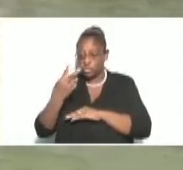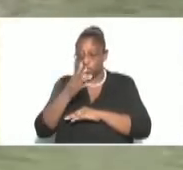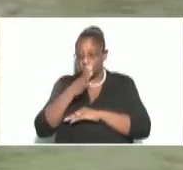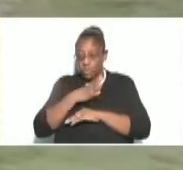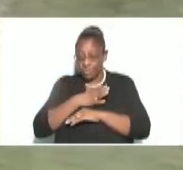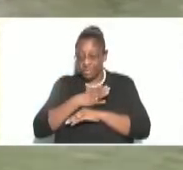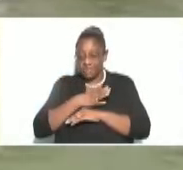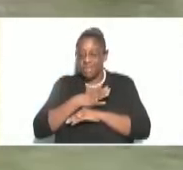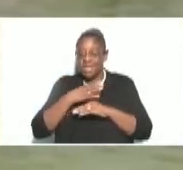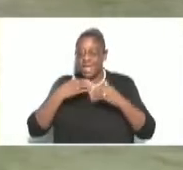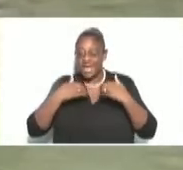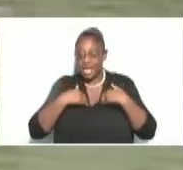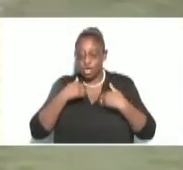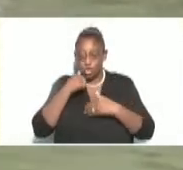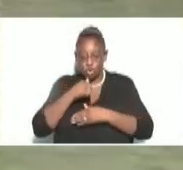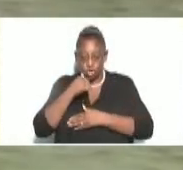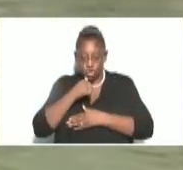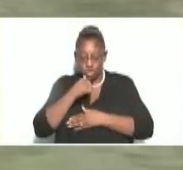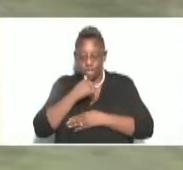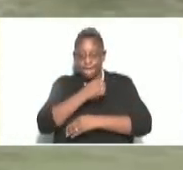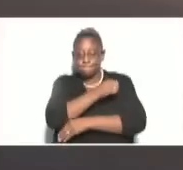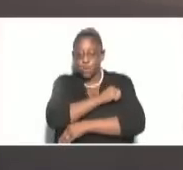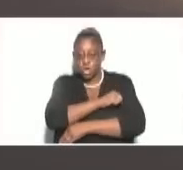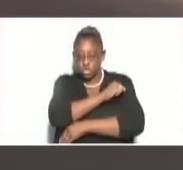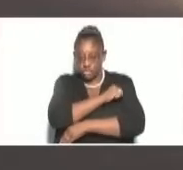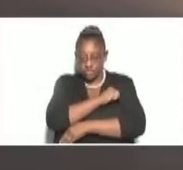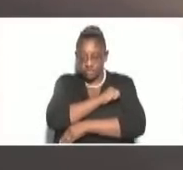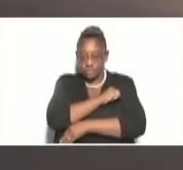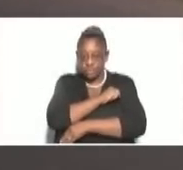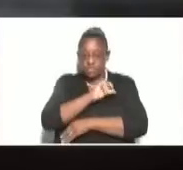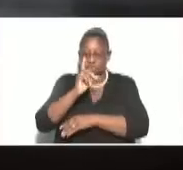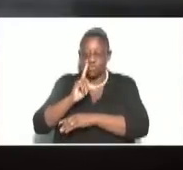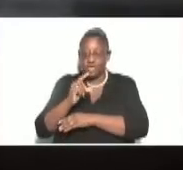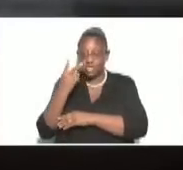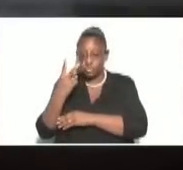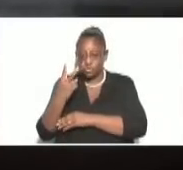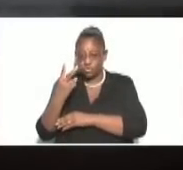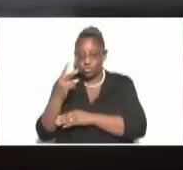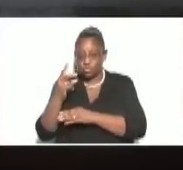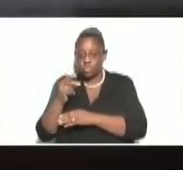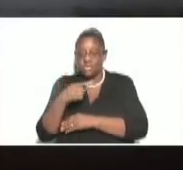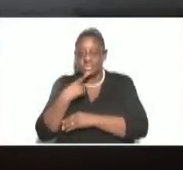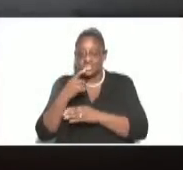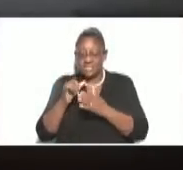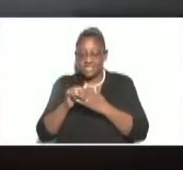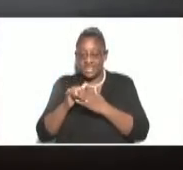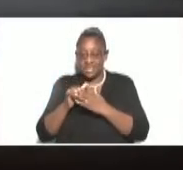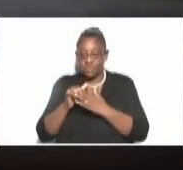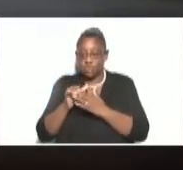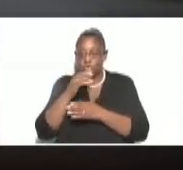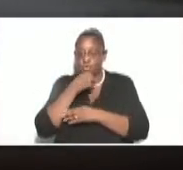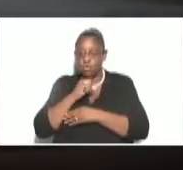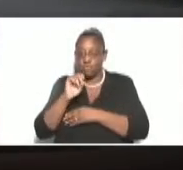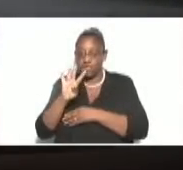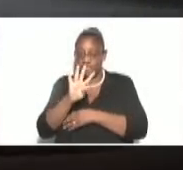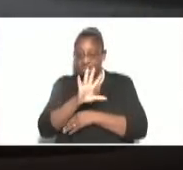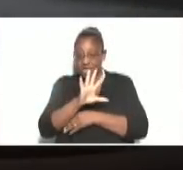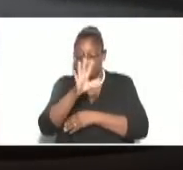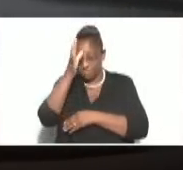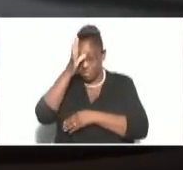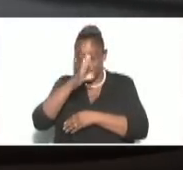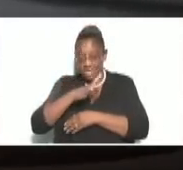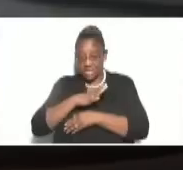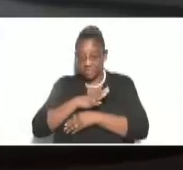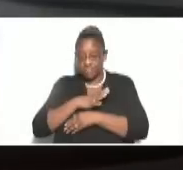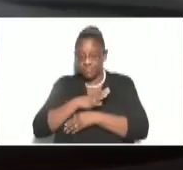commit an abortion. All 3 were charged with committing the actual crime. In late August, a 45-year-old man was charged